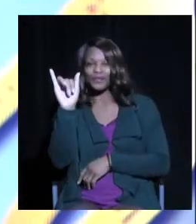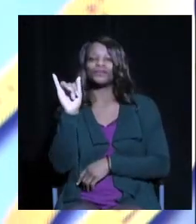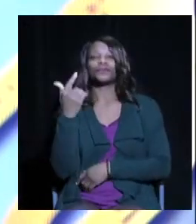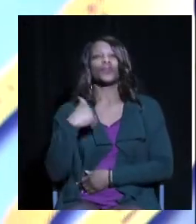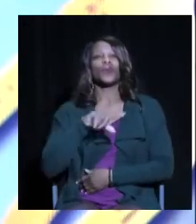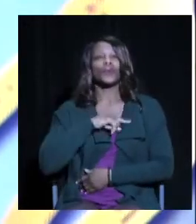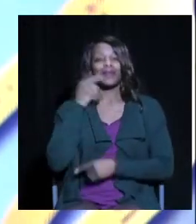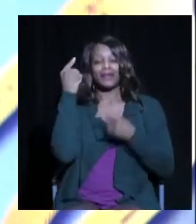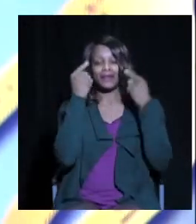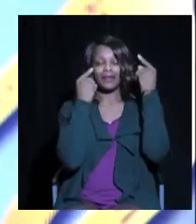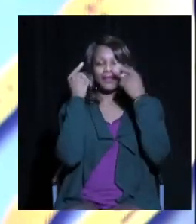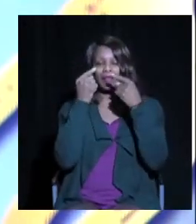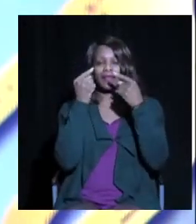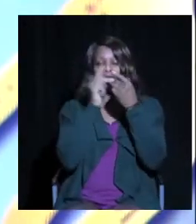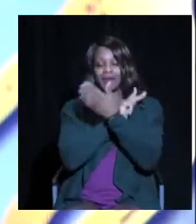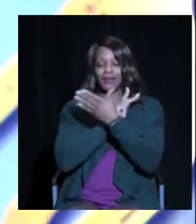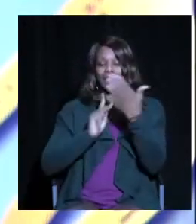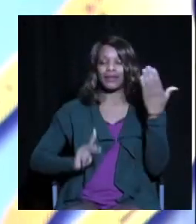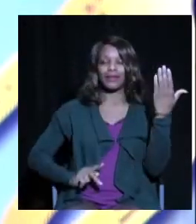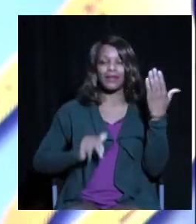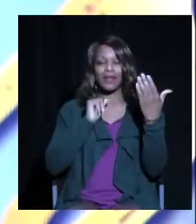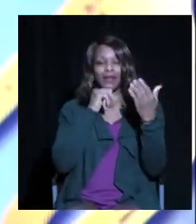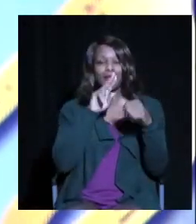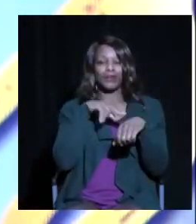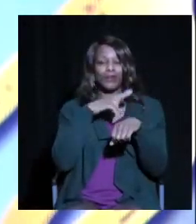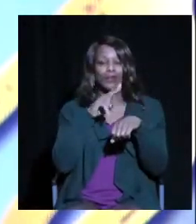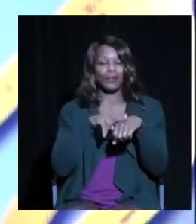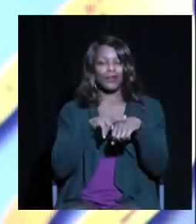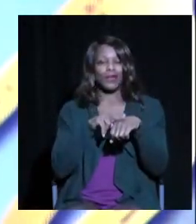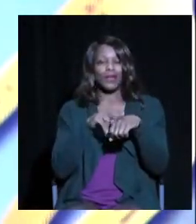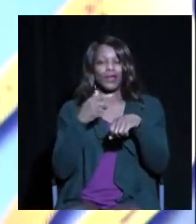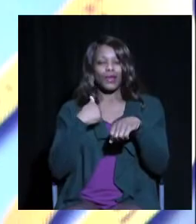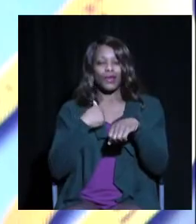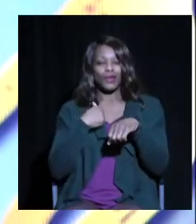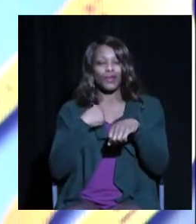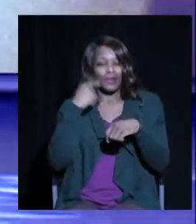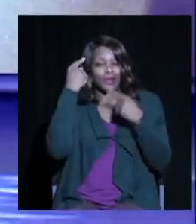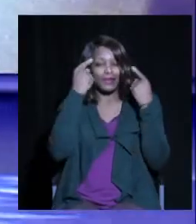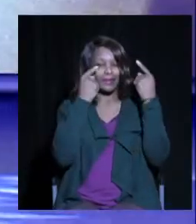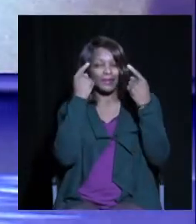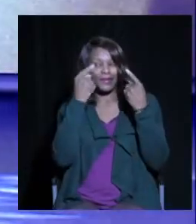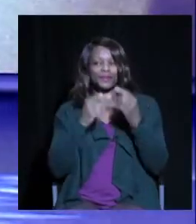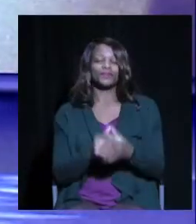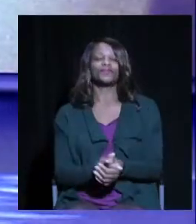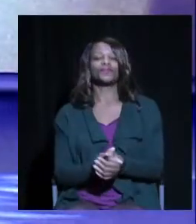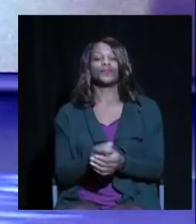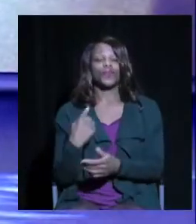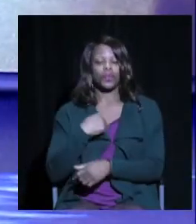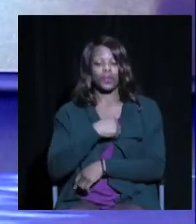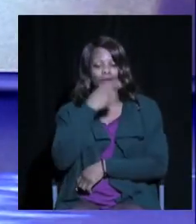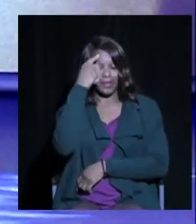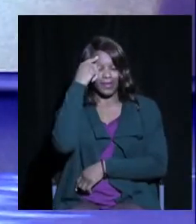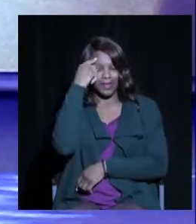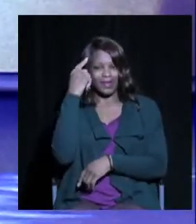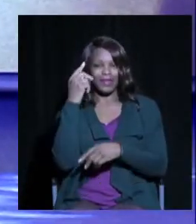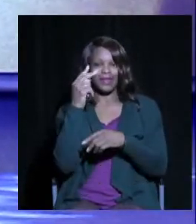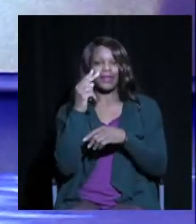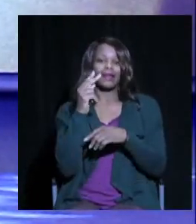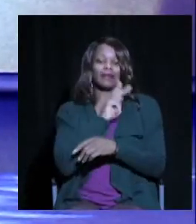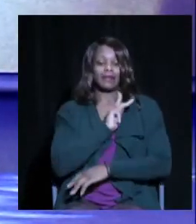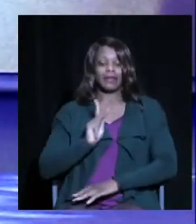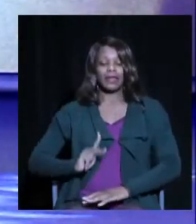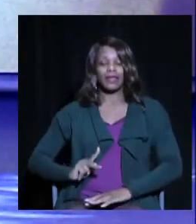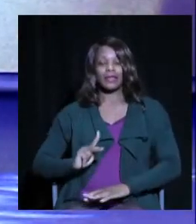we think of kings, this is not normally the origin story that we have in mind. Right, when we think kings, we're thinking